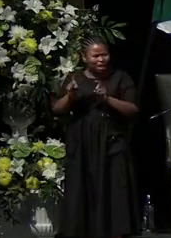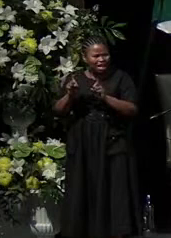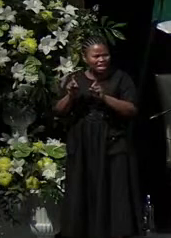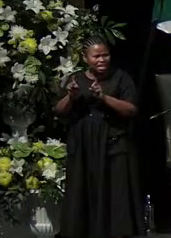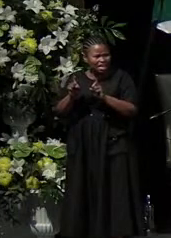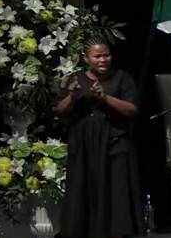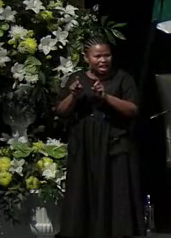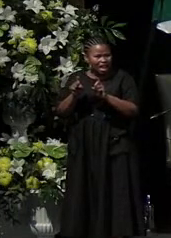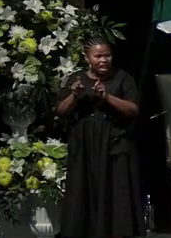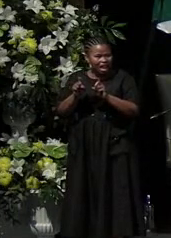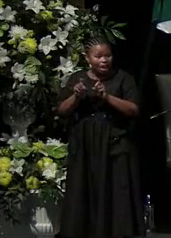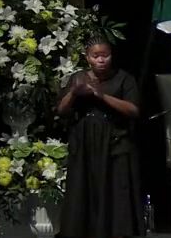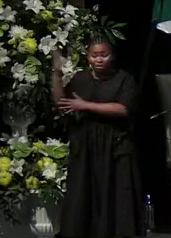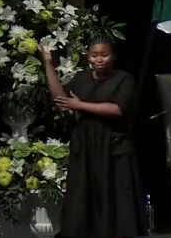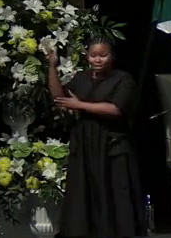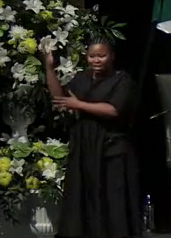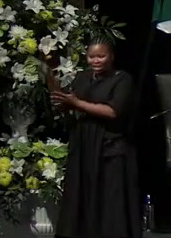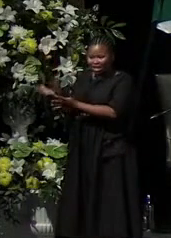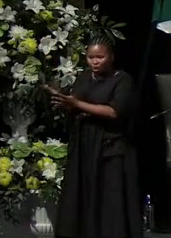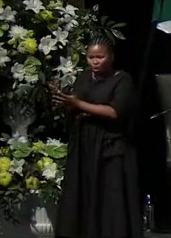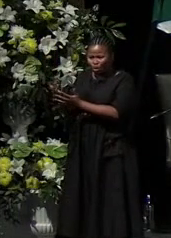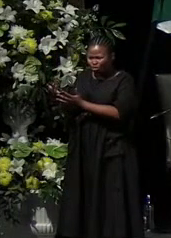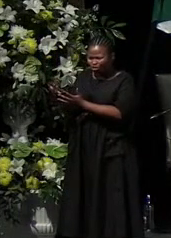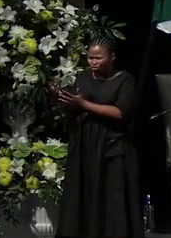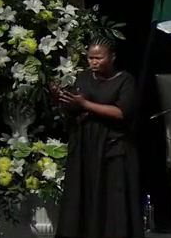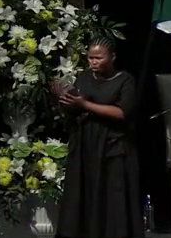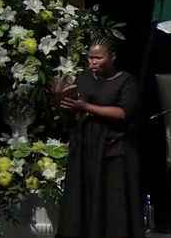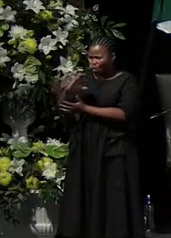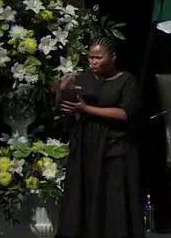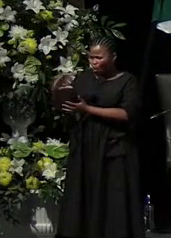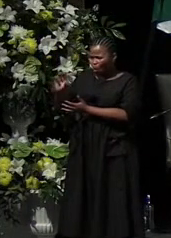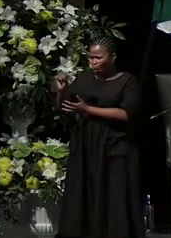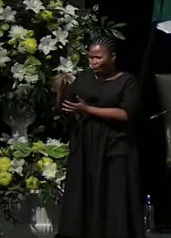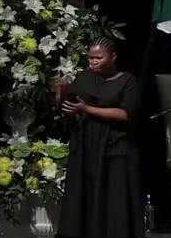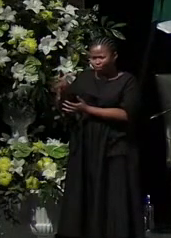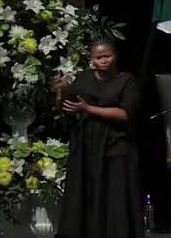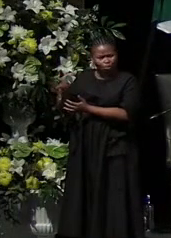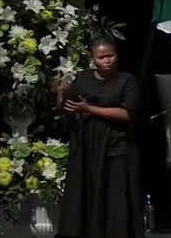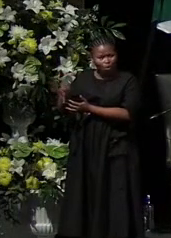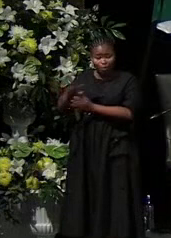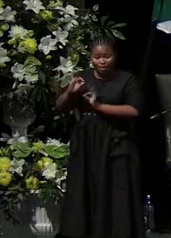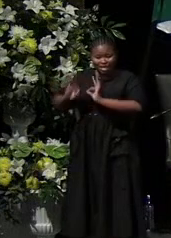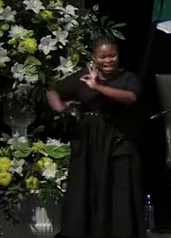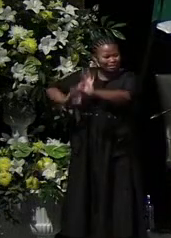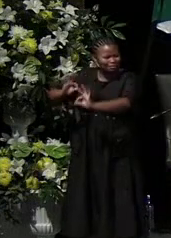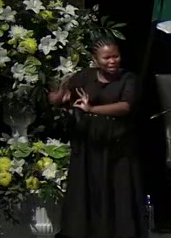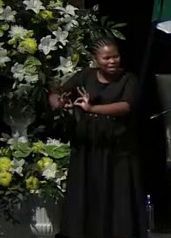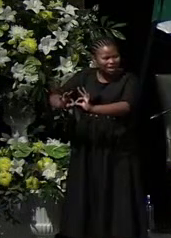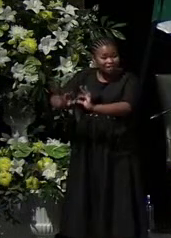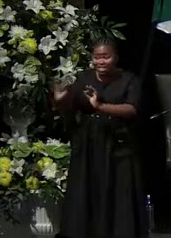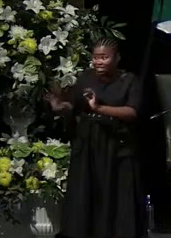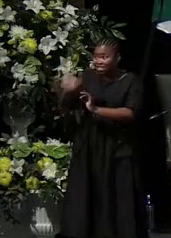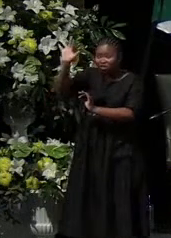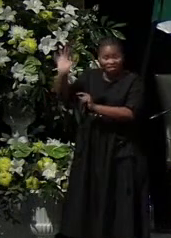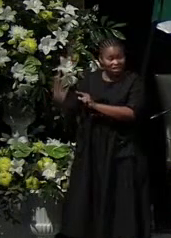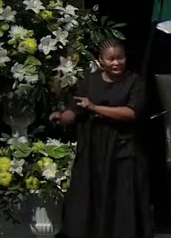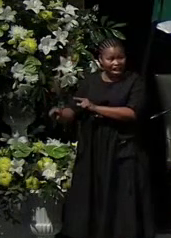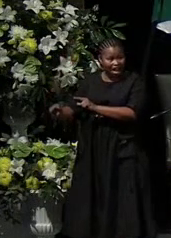was present was presented at cop for the first time demonstrating in South Africa